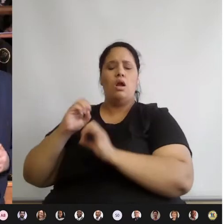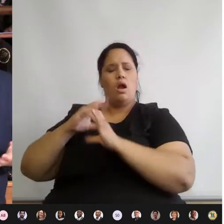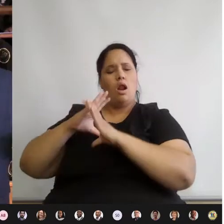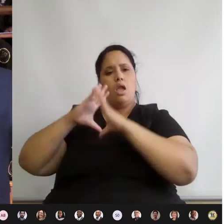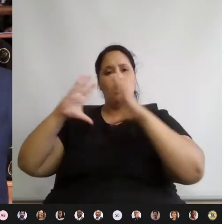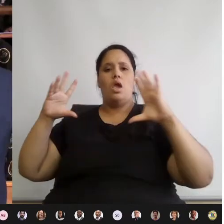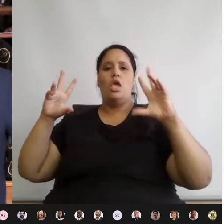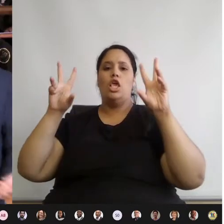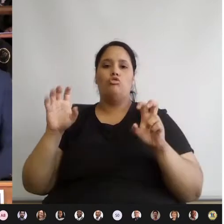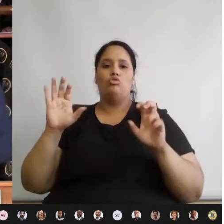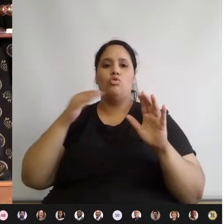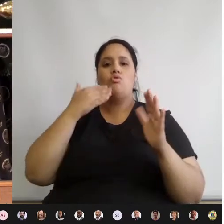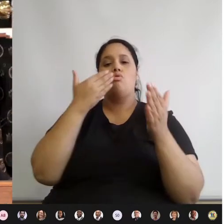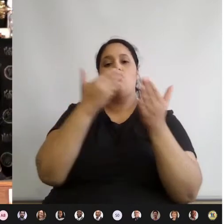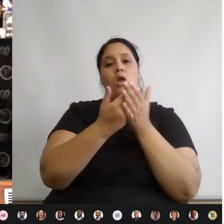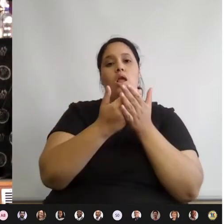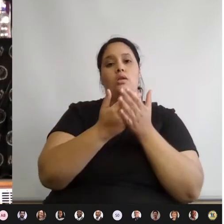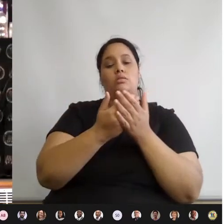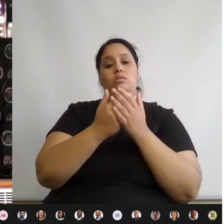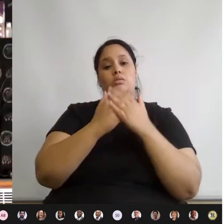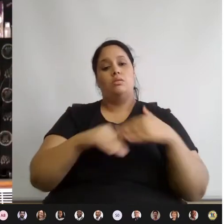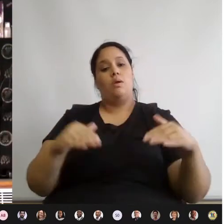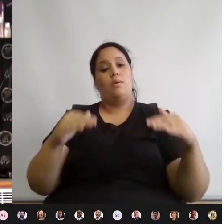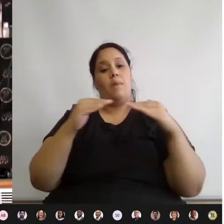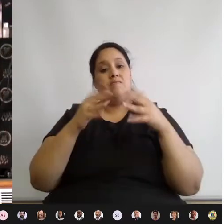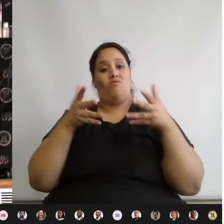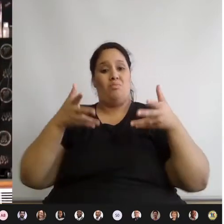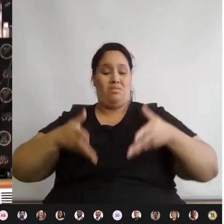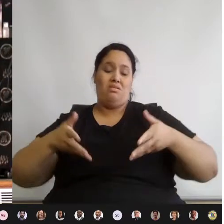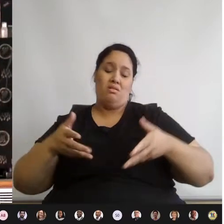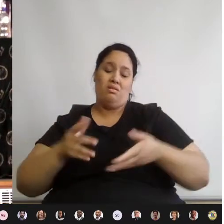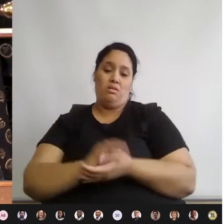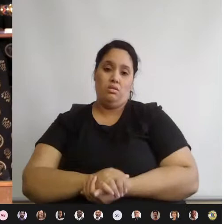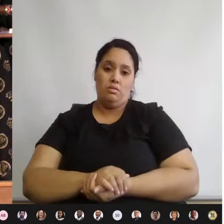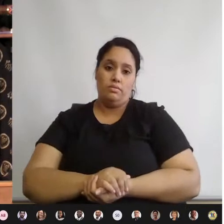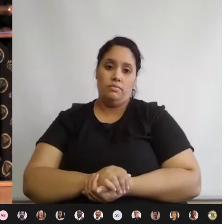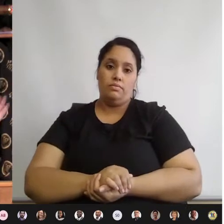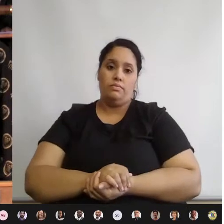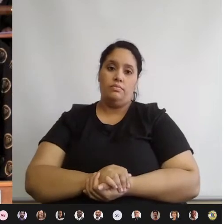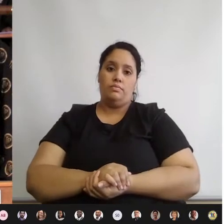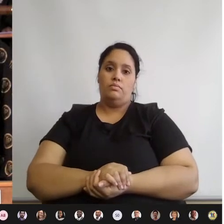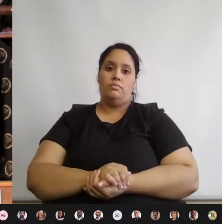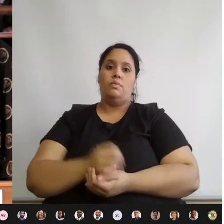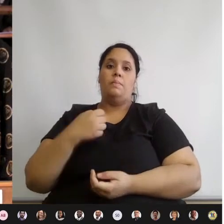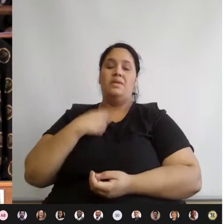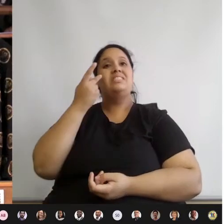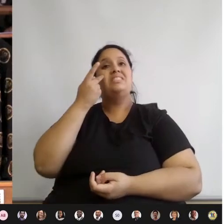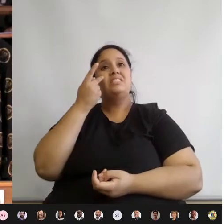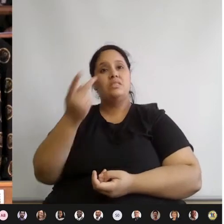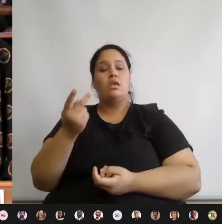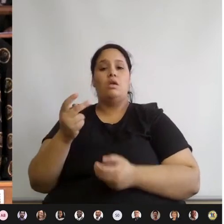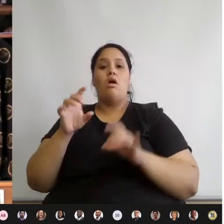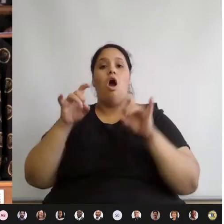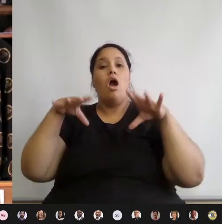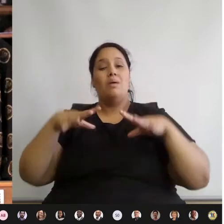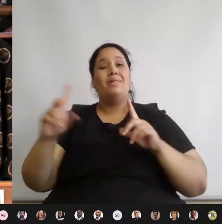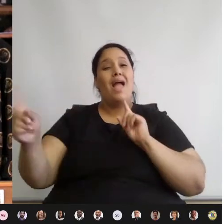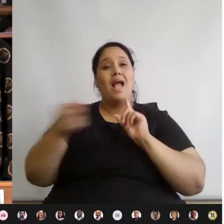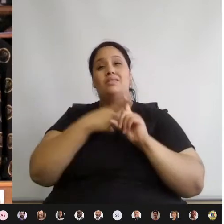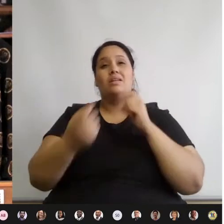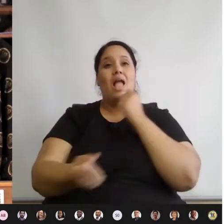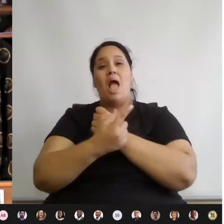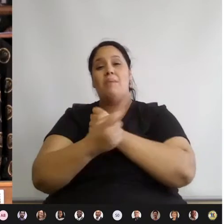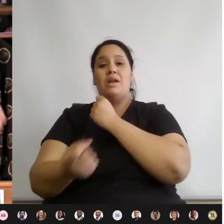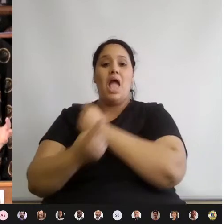to be raised in a platform like this. And we've seen the horrendous accidents that have taken place and people